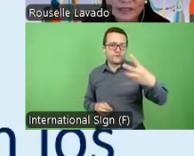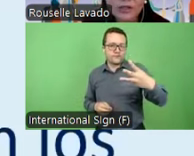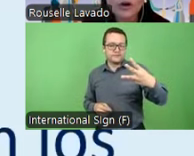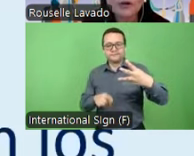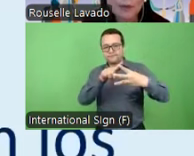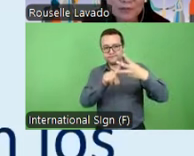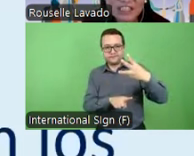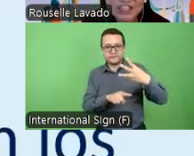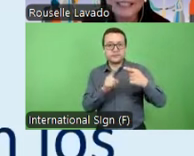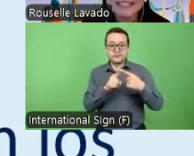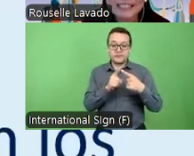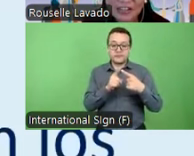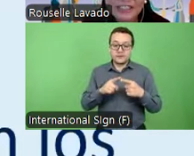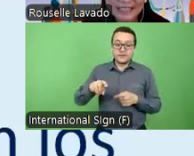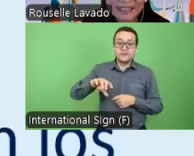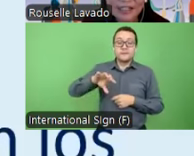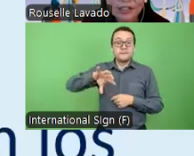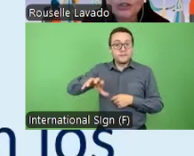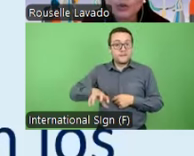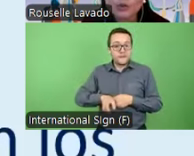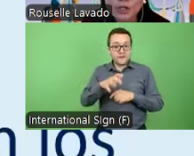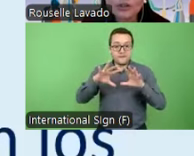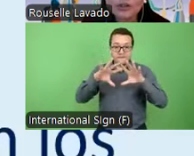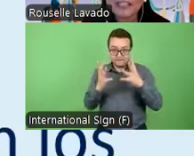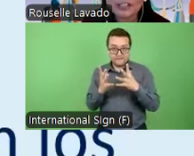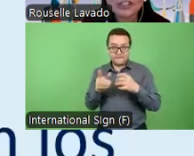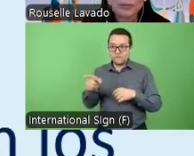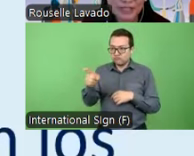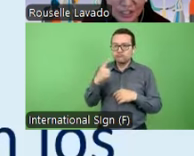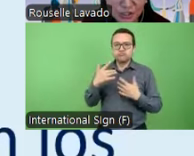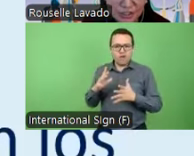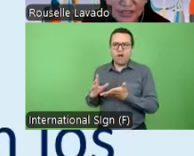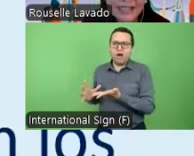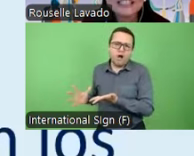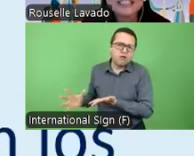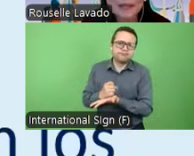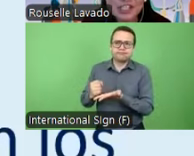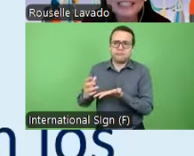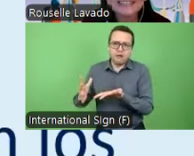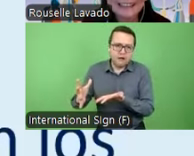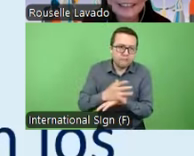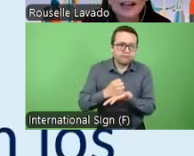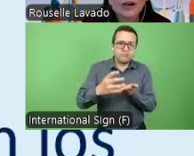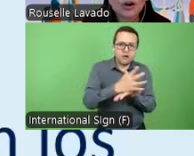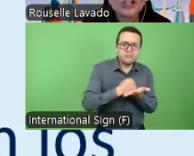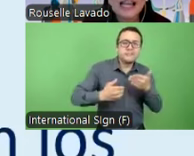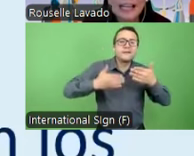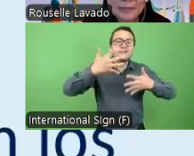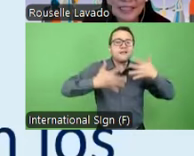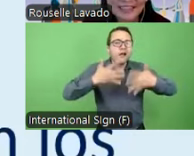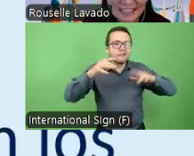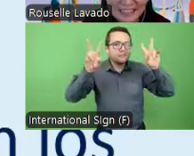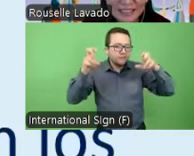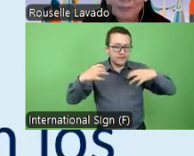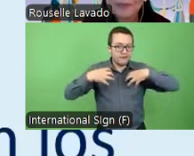collect or publish the necessary data to monitor financial protection, especially data on